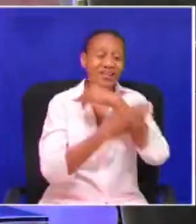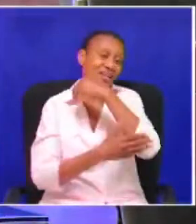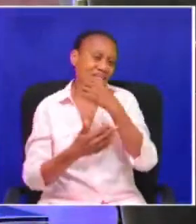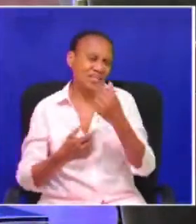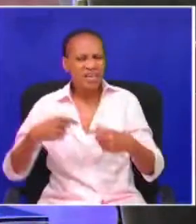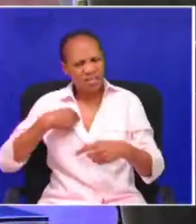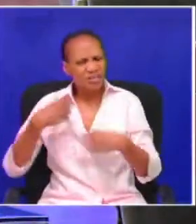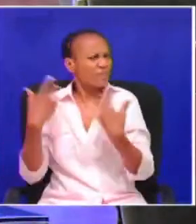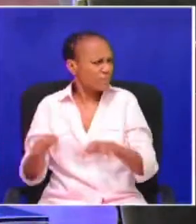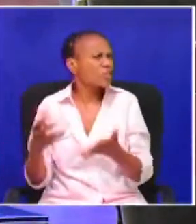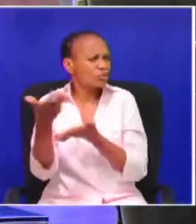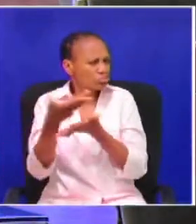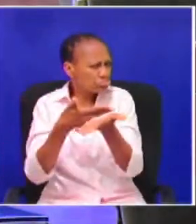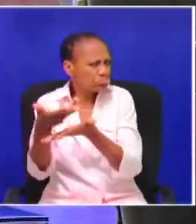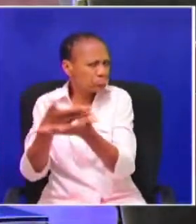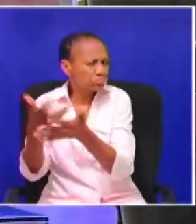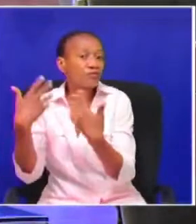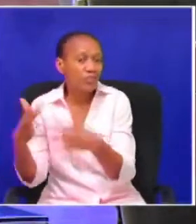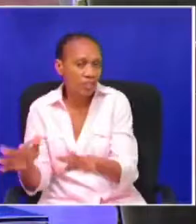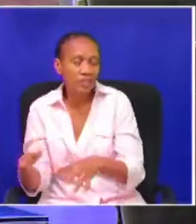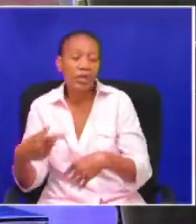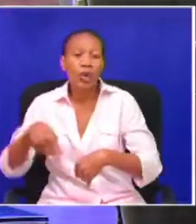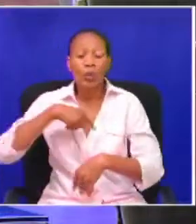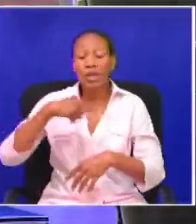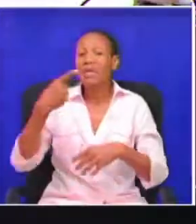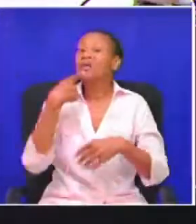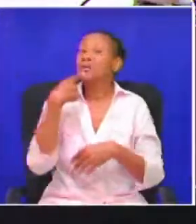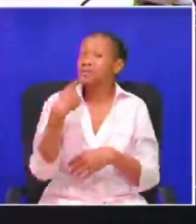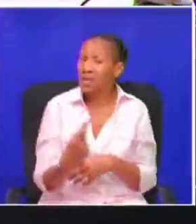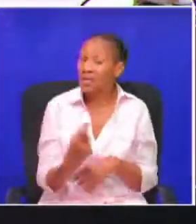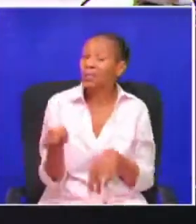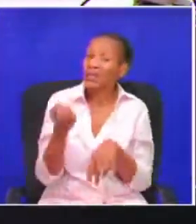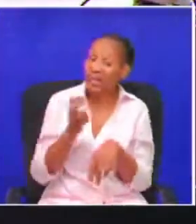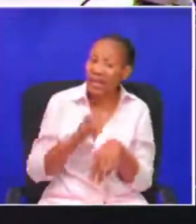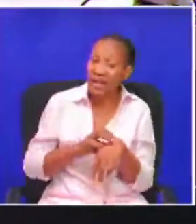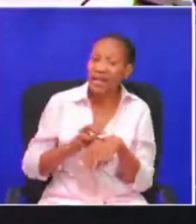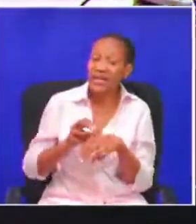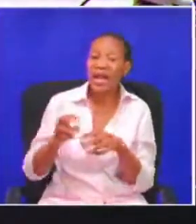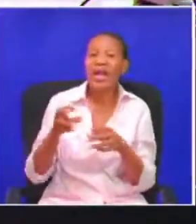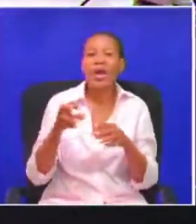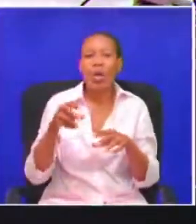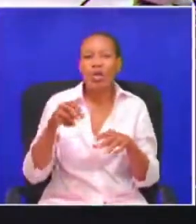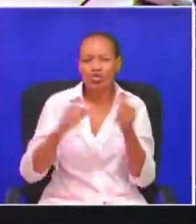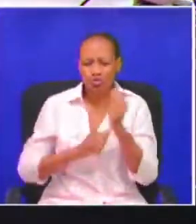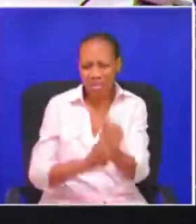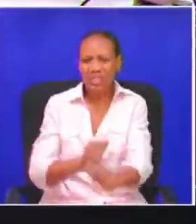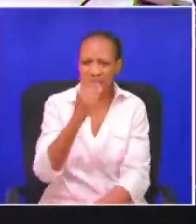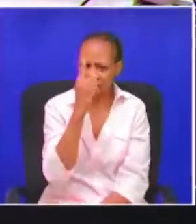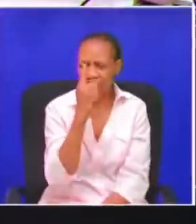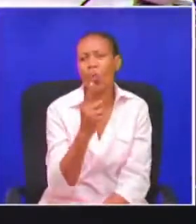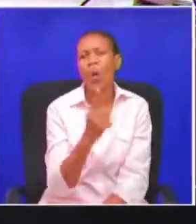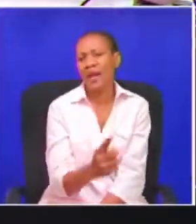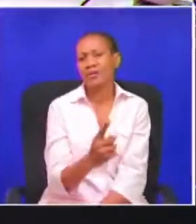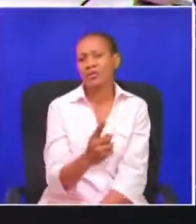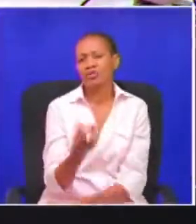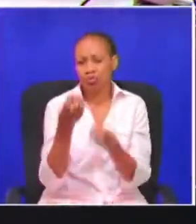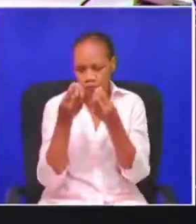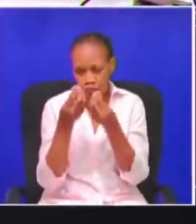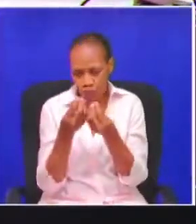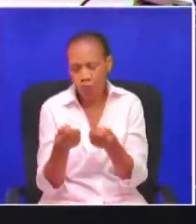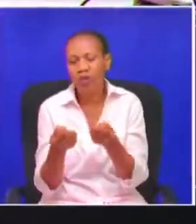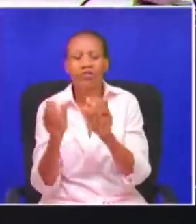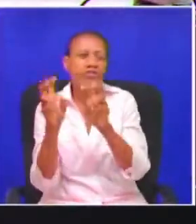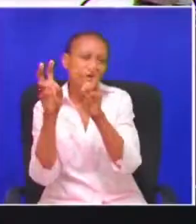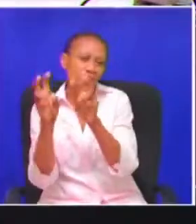argue that we should have a regional approach and strategy of dealing with